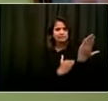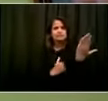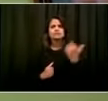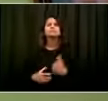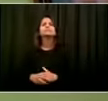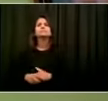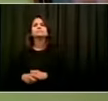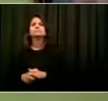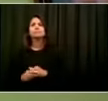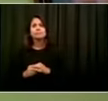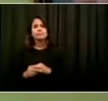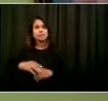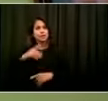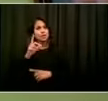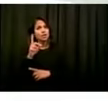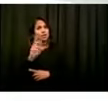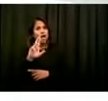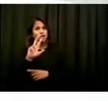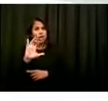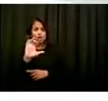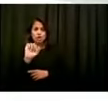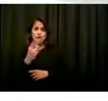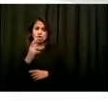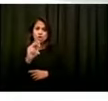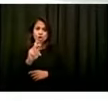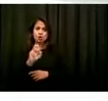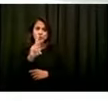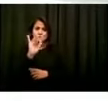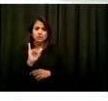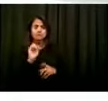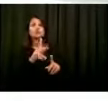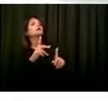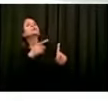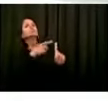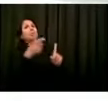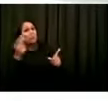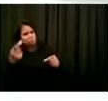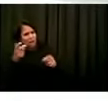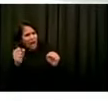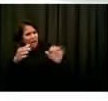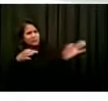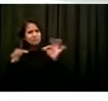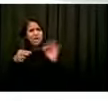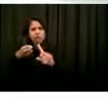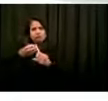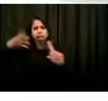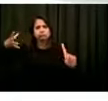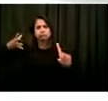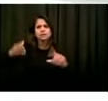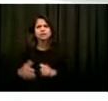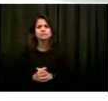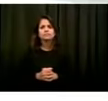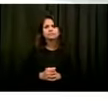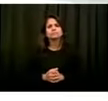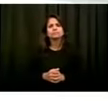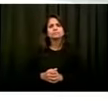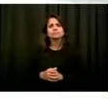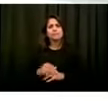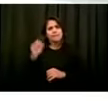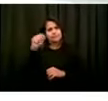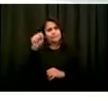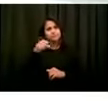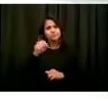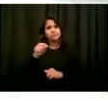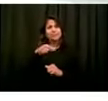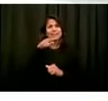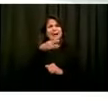Yes, thank you, Mr. Mayor. And Dr. Varma is exactly right in that we do focus on multiple ways of looking at the data. I'll just